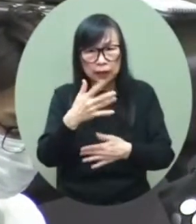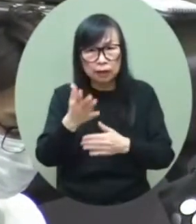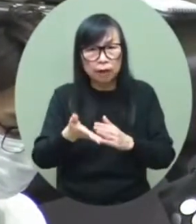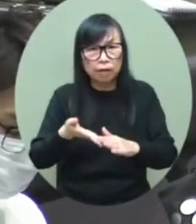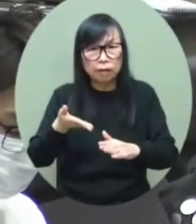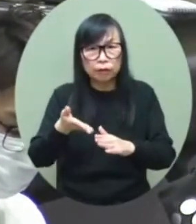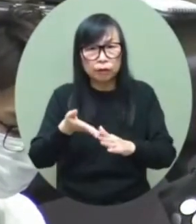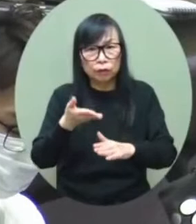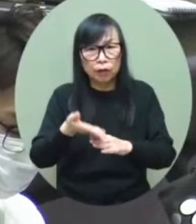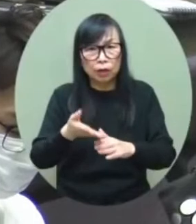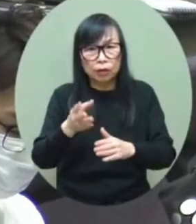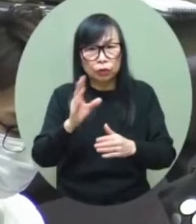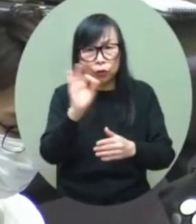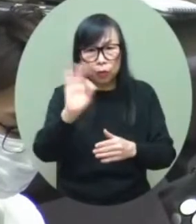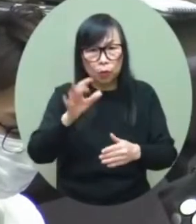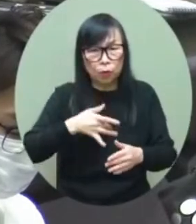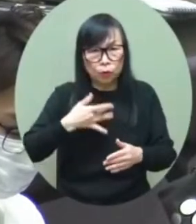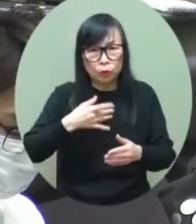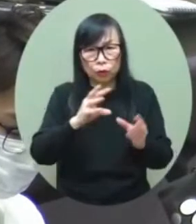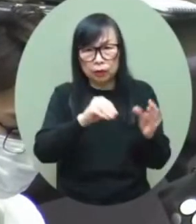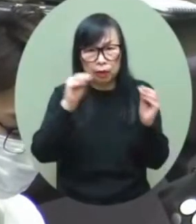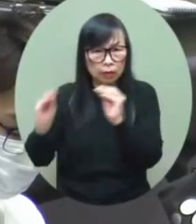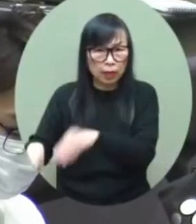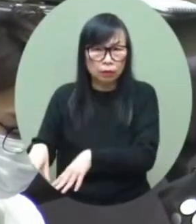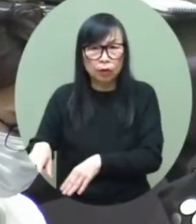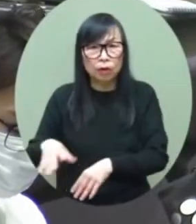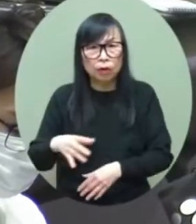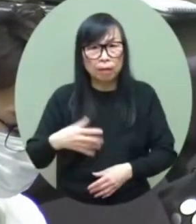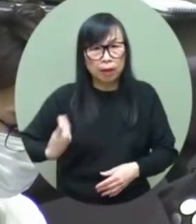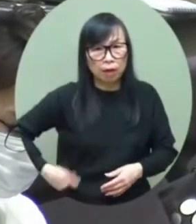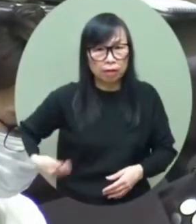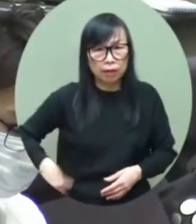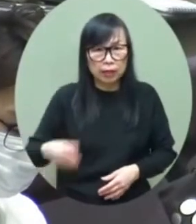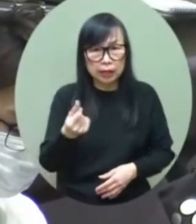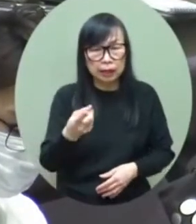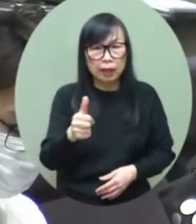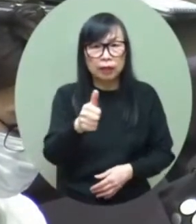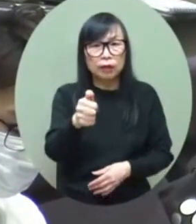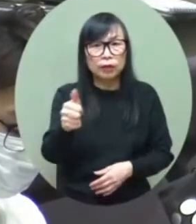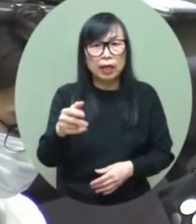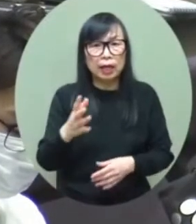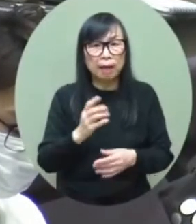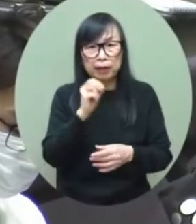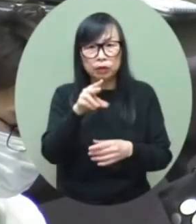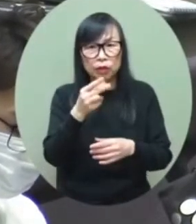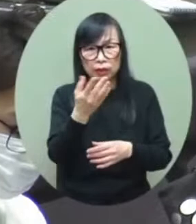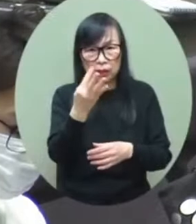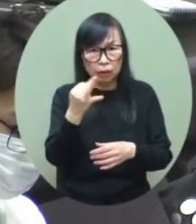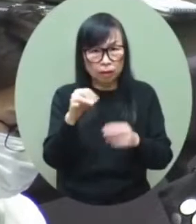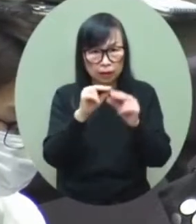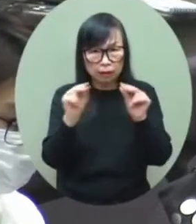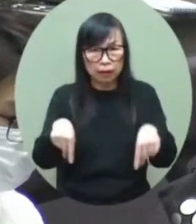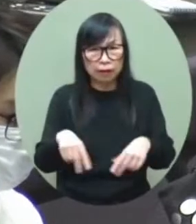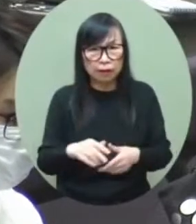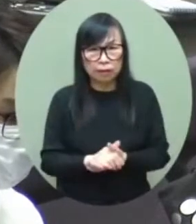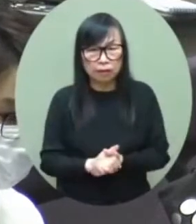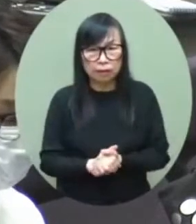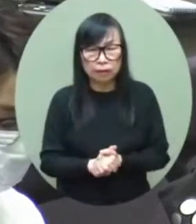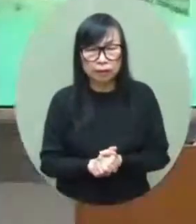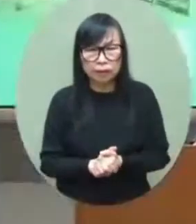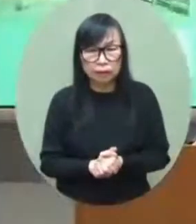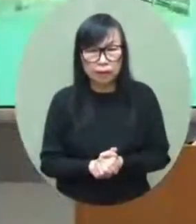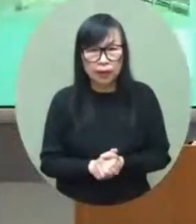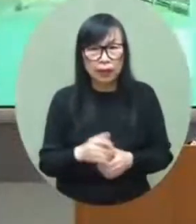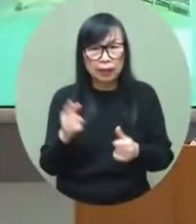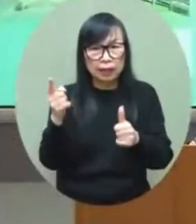again? And when, you know, for all the facilities, say in the Loop area, when will the normal uses be resumed?